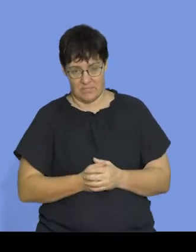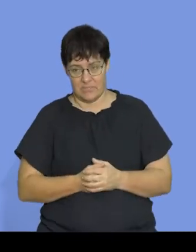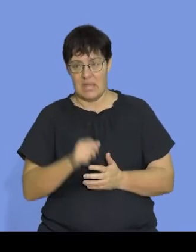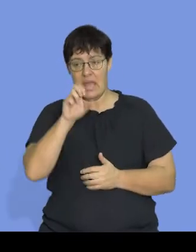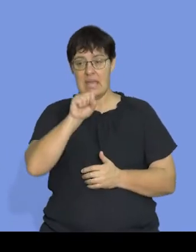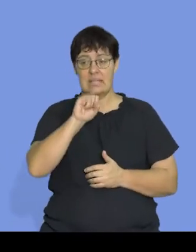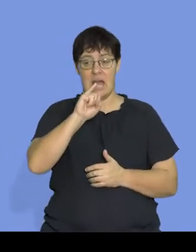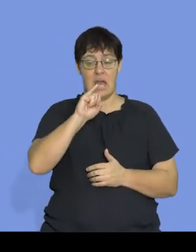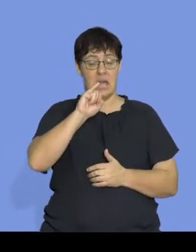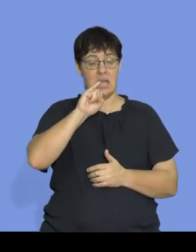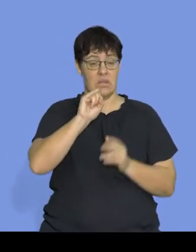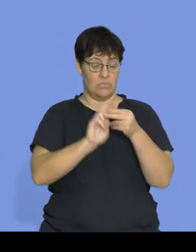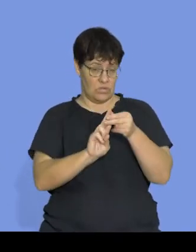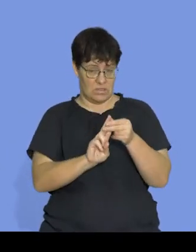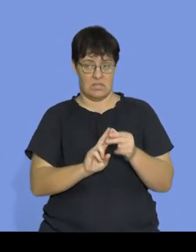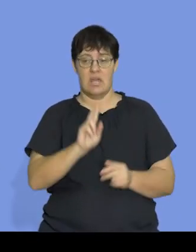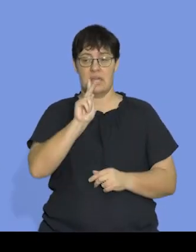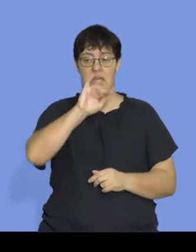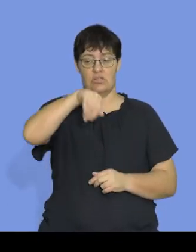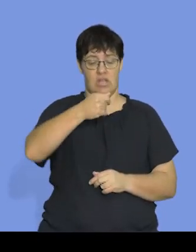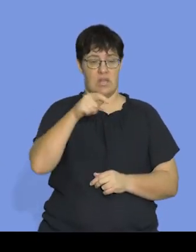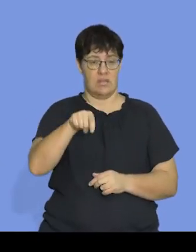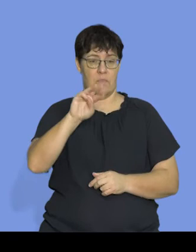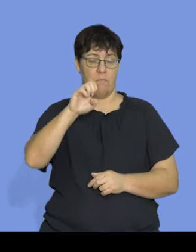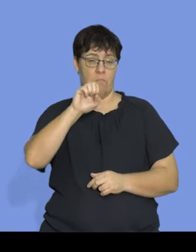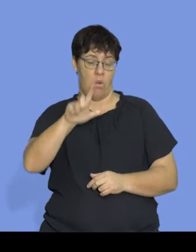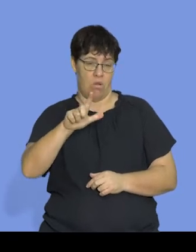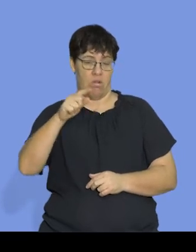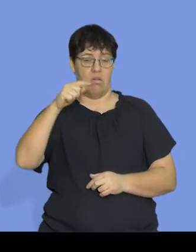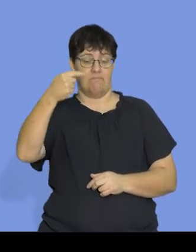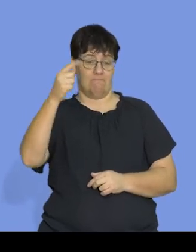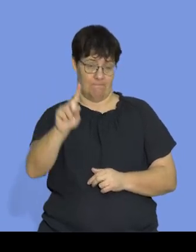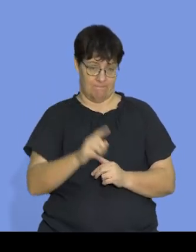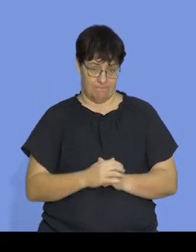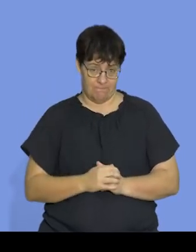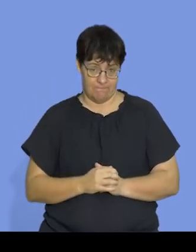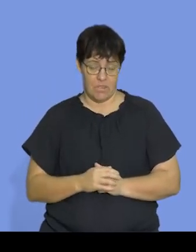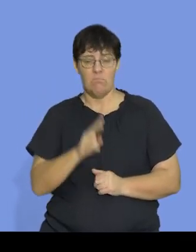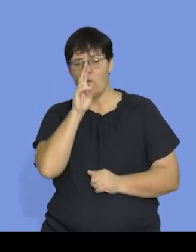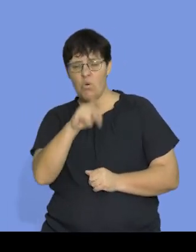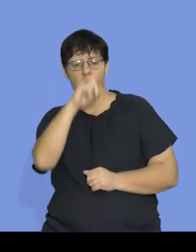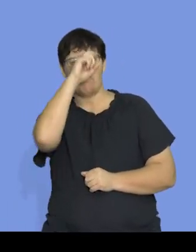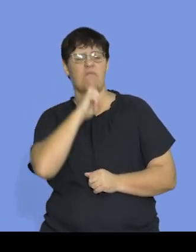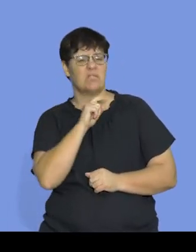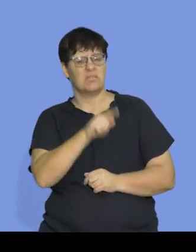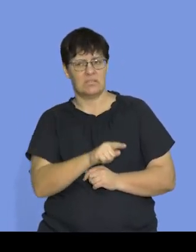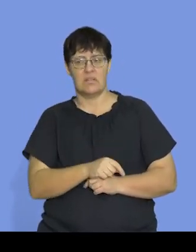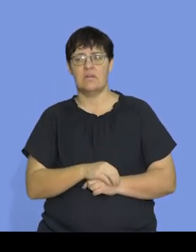activation energy is kilojoules per mole, right? So if you look at the energy profile for an endothermic